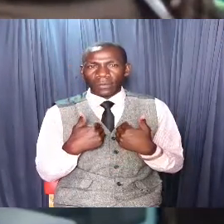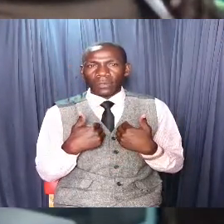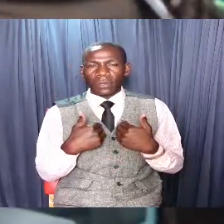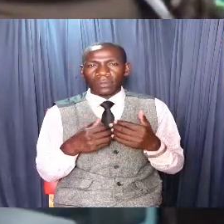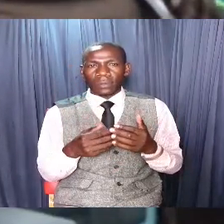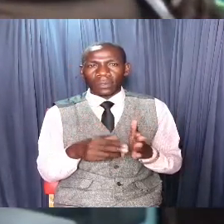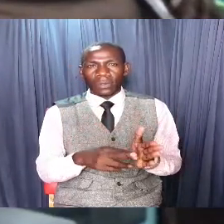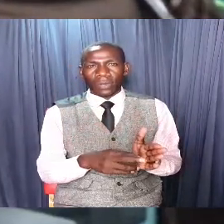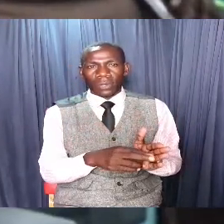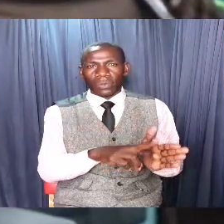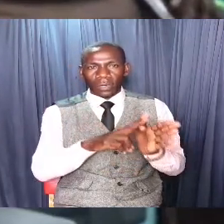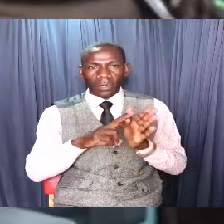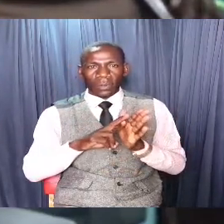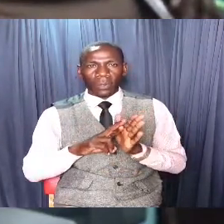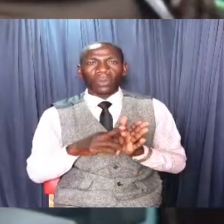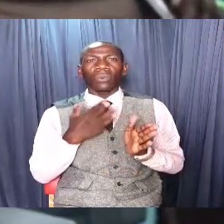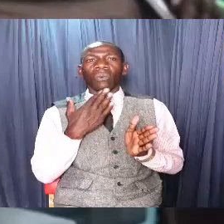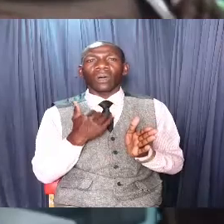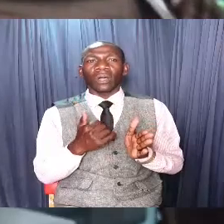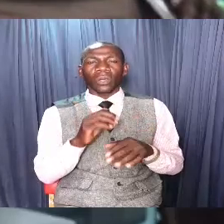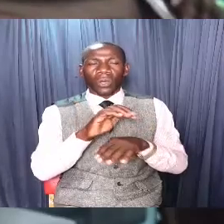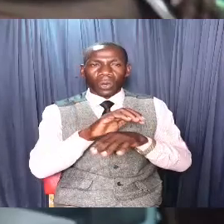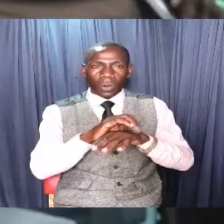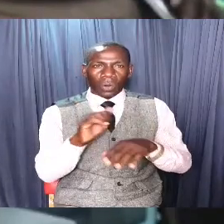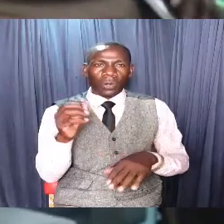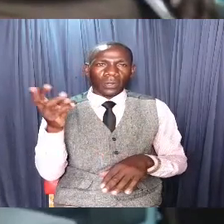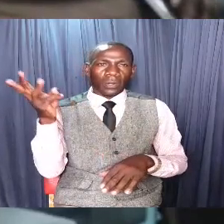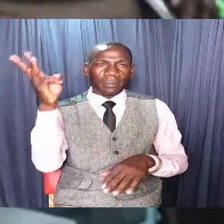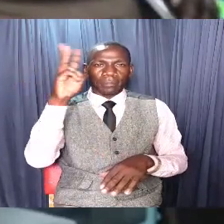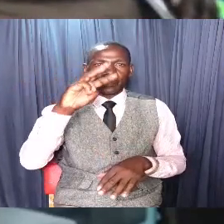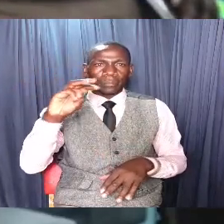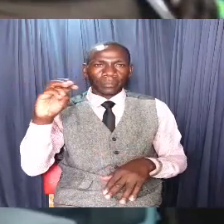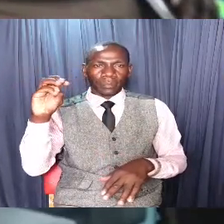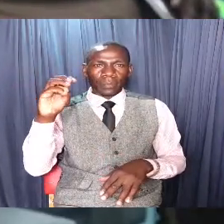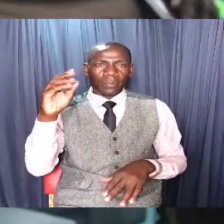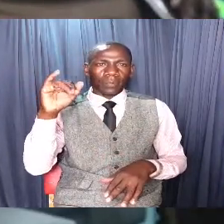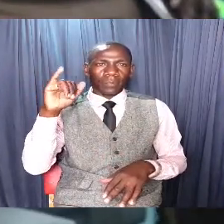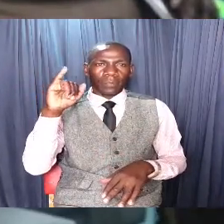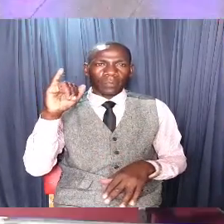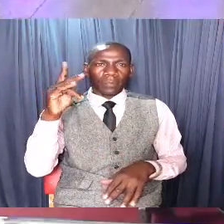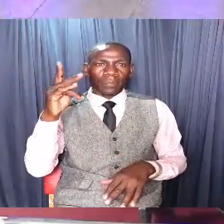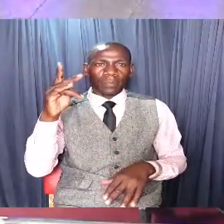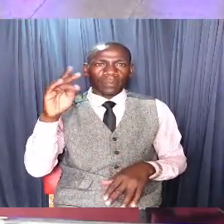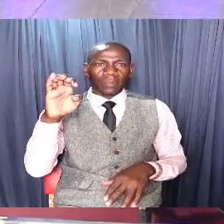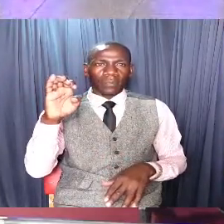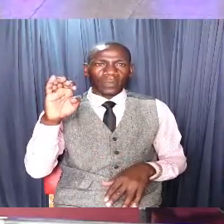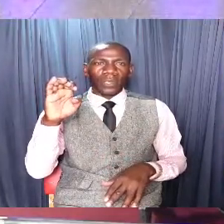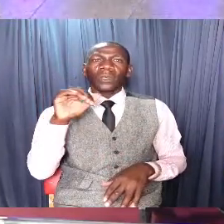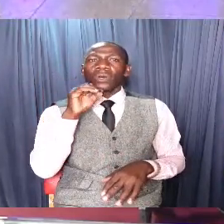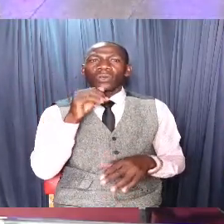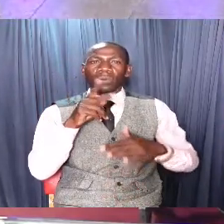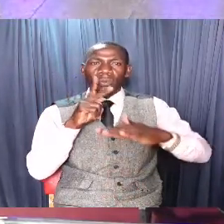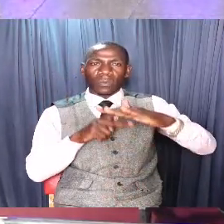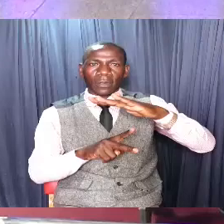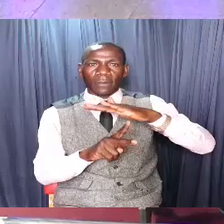him. Akamwambia niko mmoja, he said there's one anaitwa Mikaya, lakini mimi namtii, call Mikaya, but I hate kila saa nitabiri mazuri. Every time he doesn't tell good unto